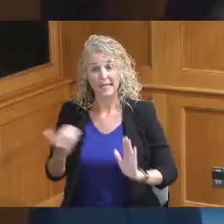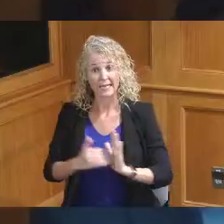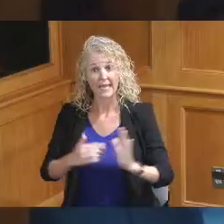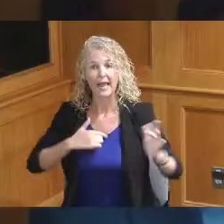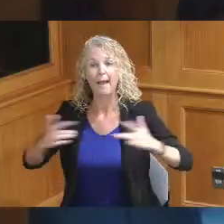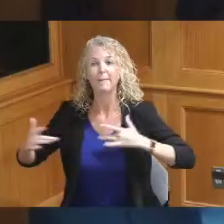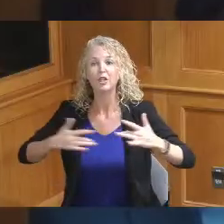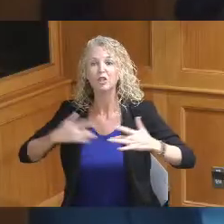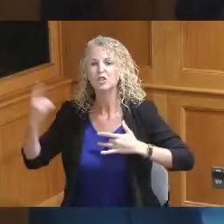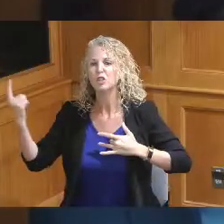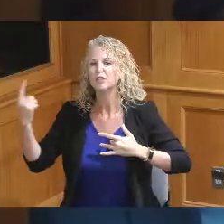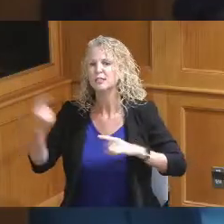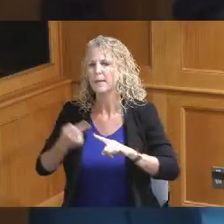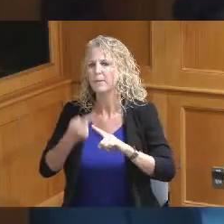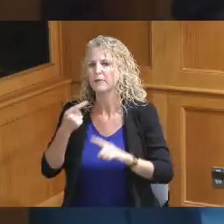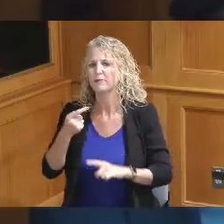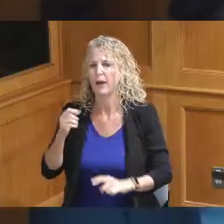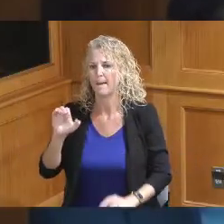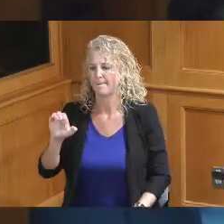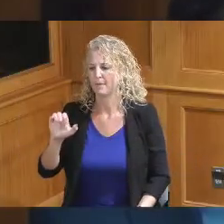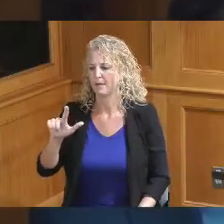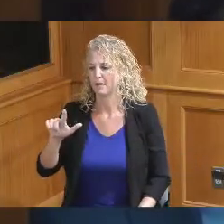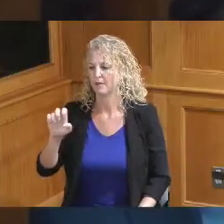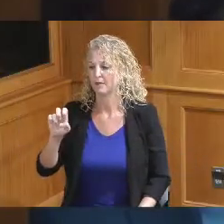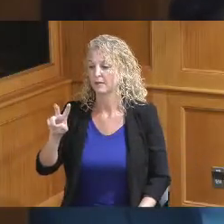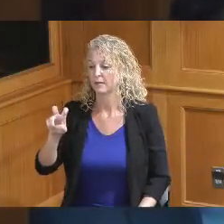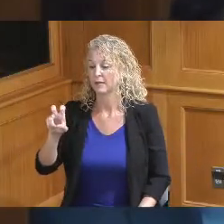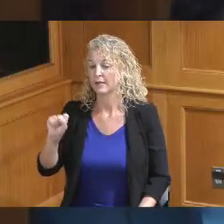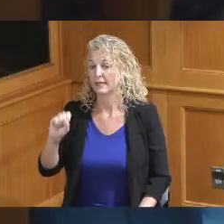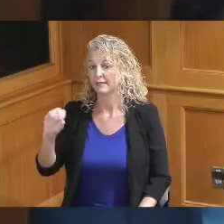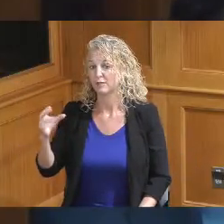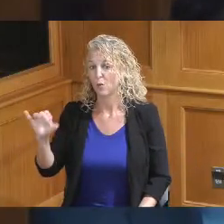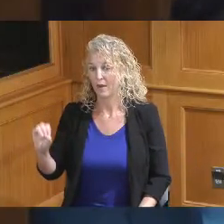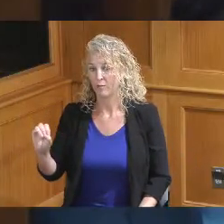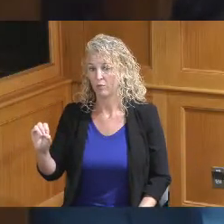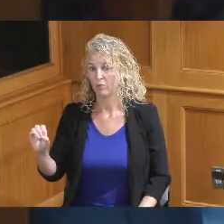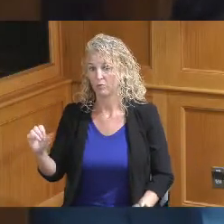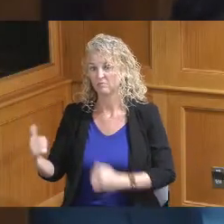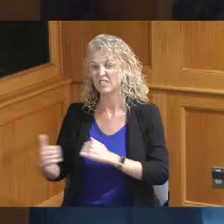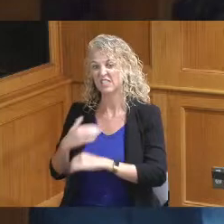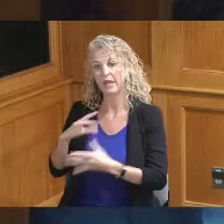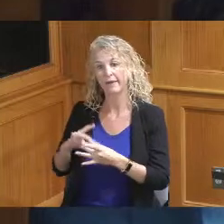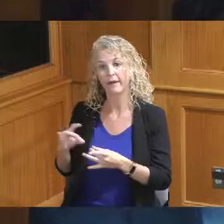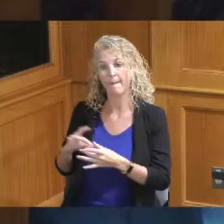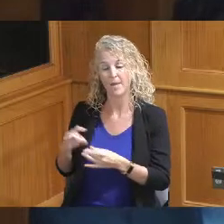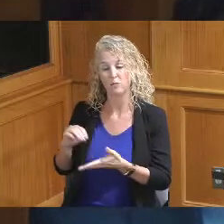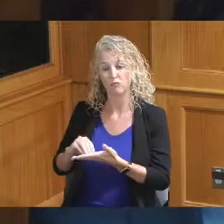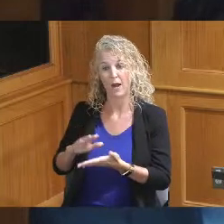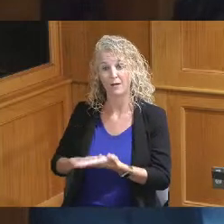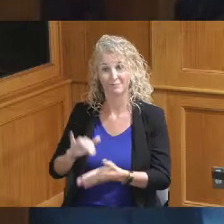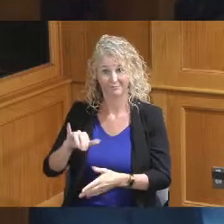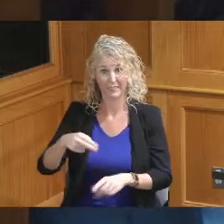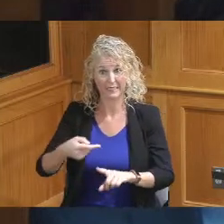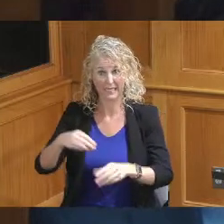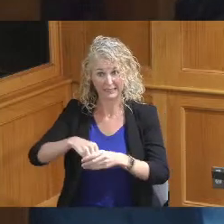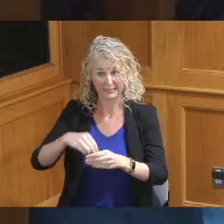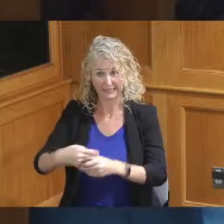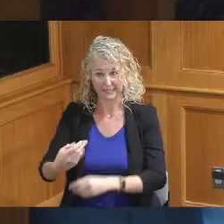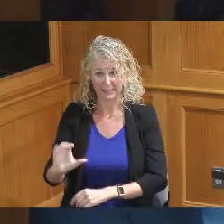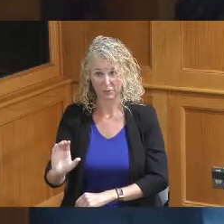from Cleves. I'll just read one of them because it's everybody. No, from Cleves, which is in Hamilton